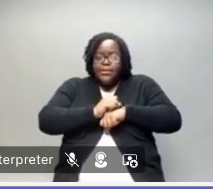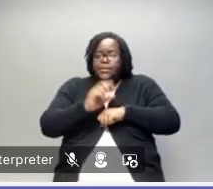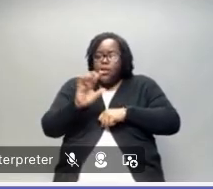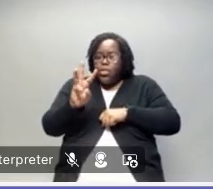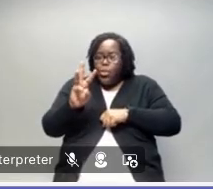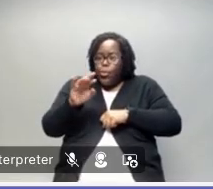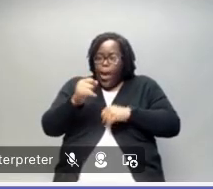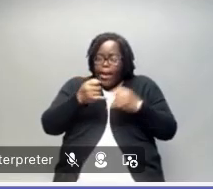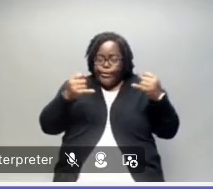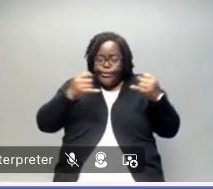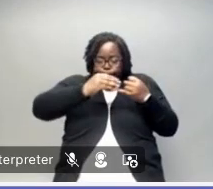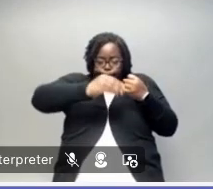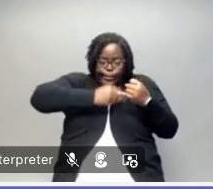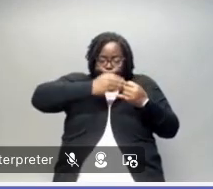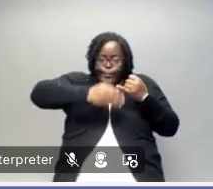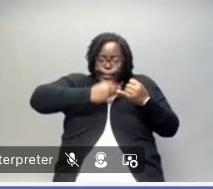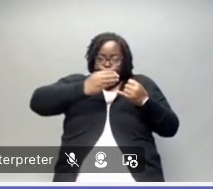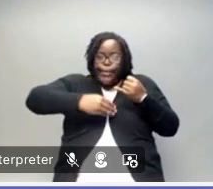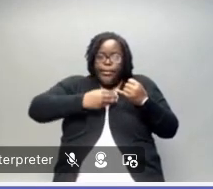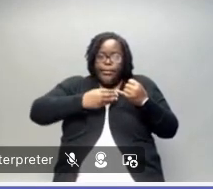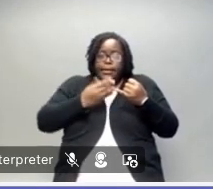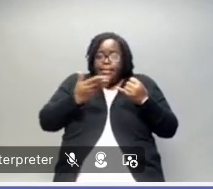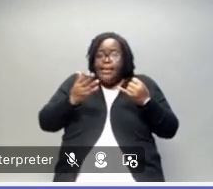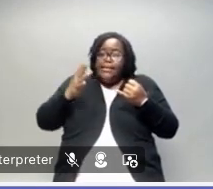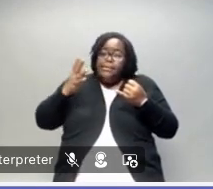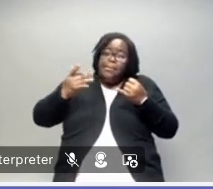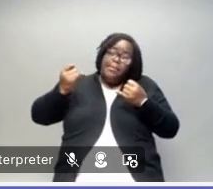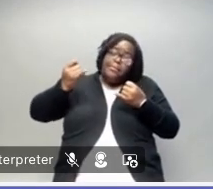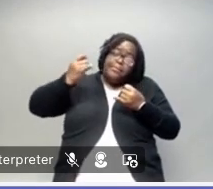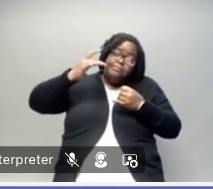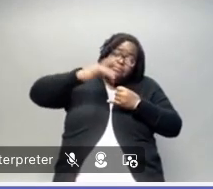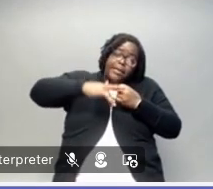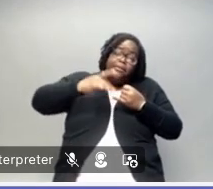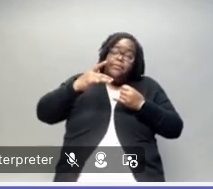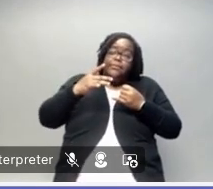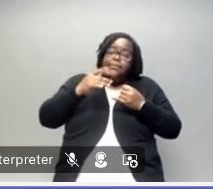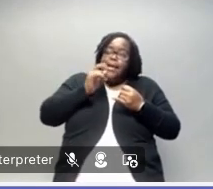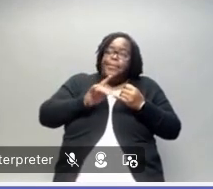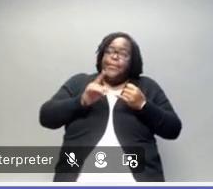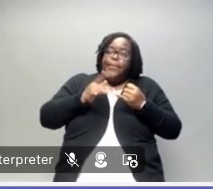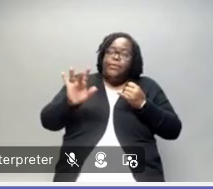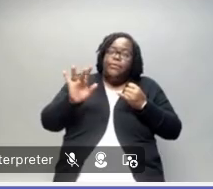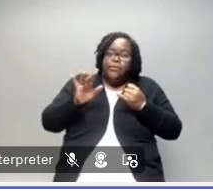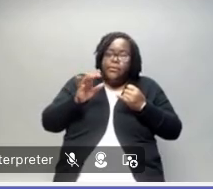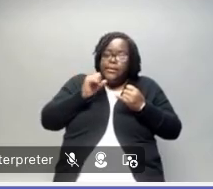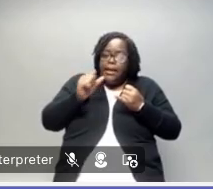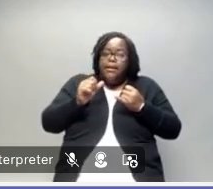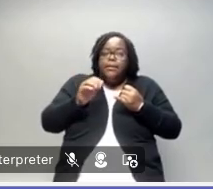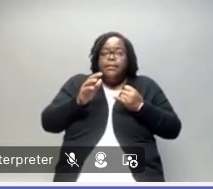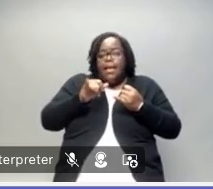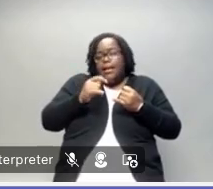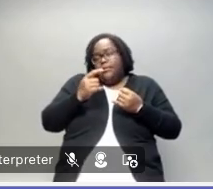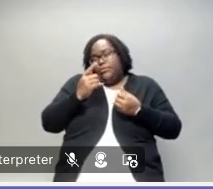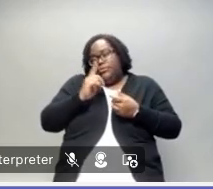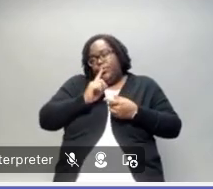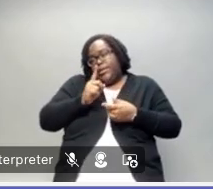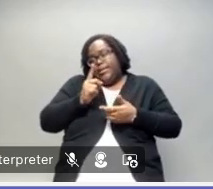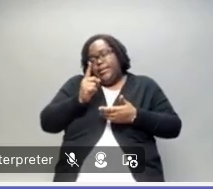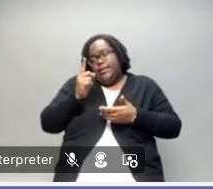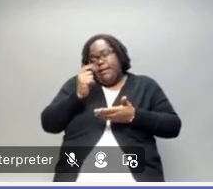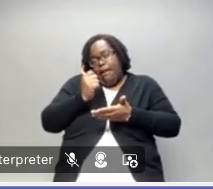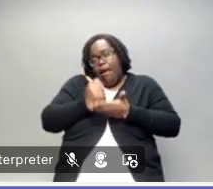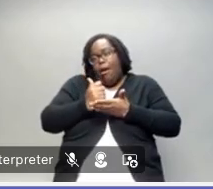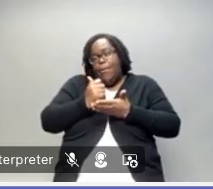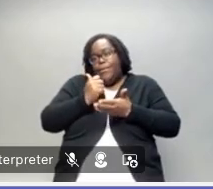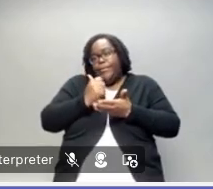are covered so that things that fall into them won't cause a spark. And this helps raise, in some cases,